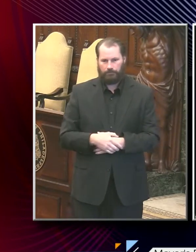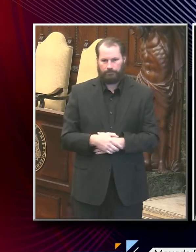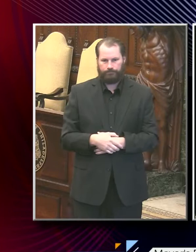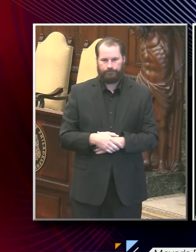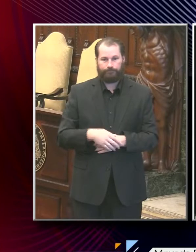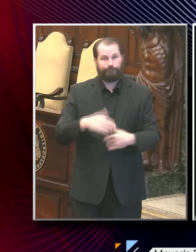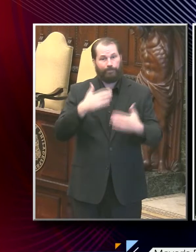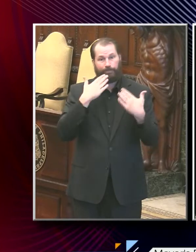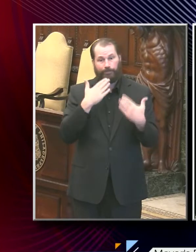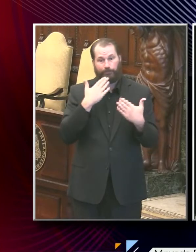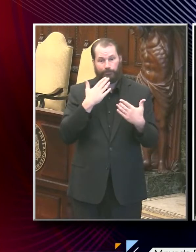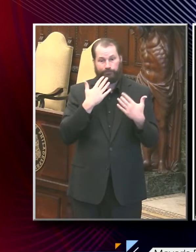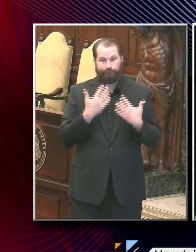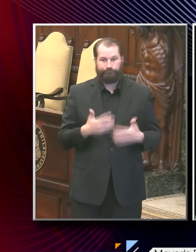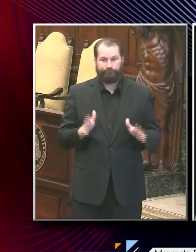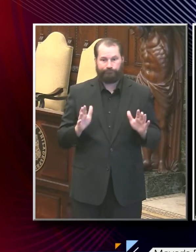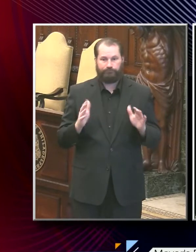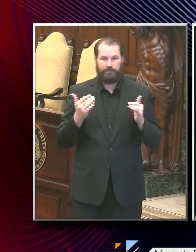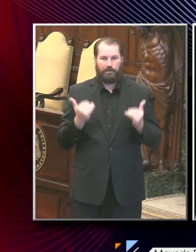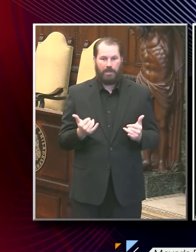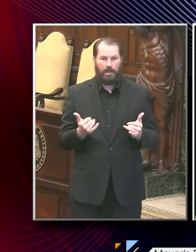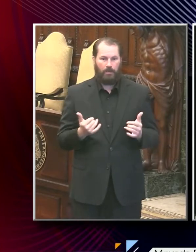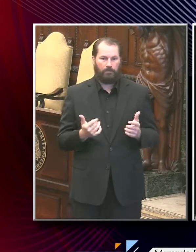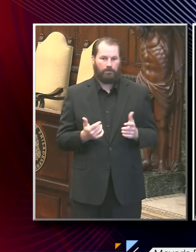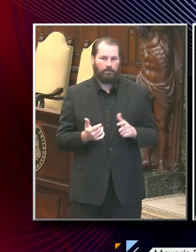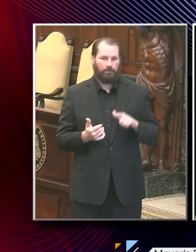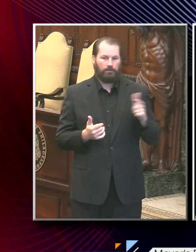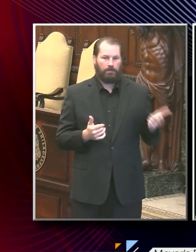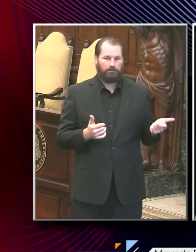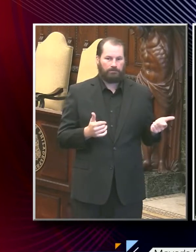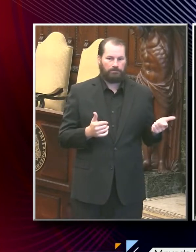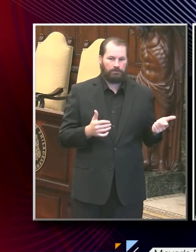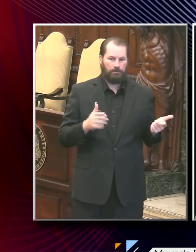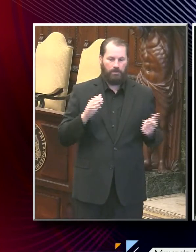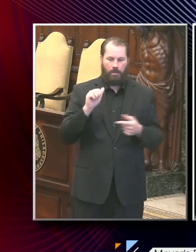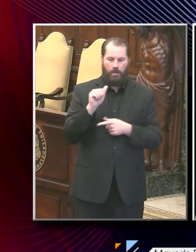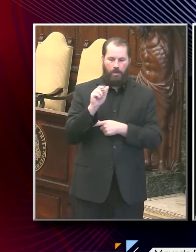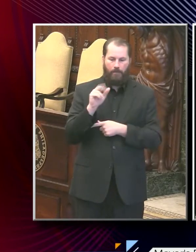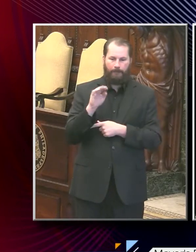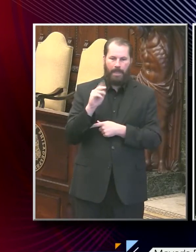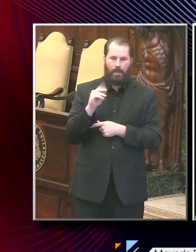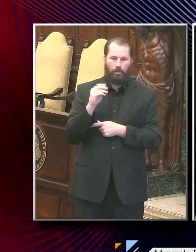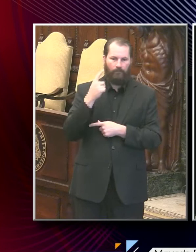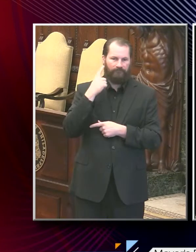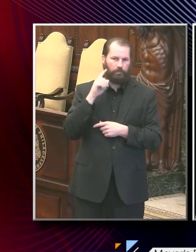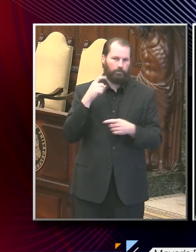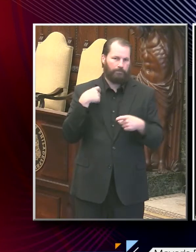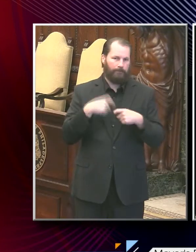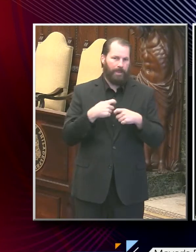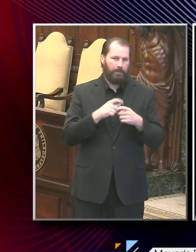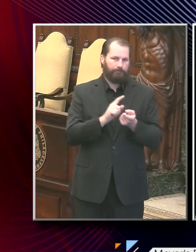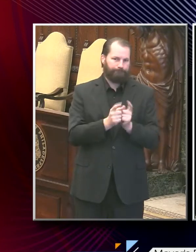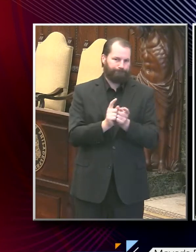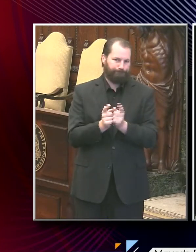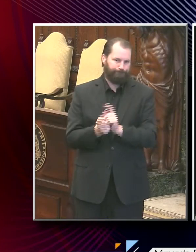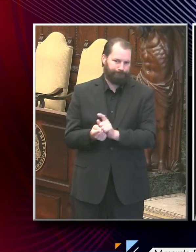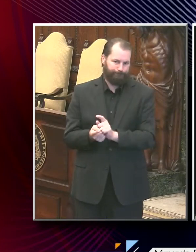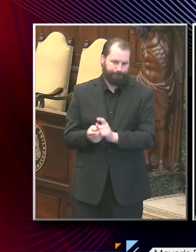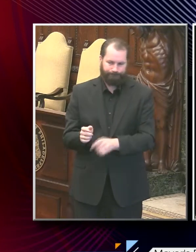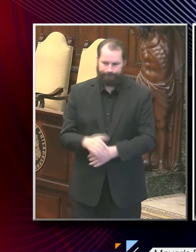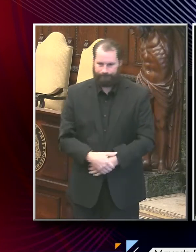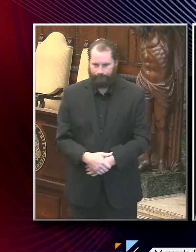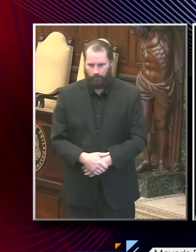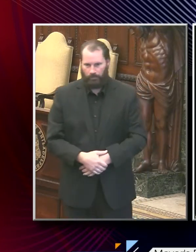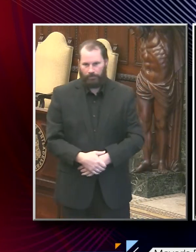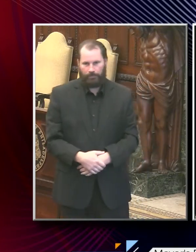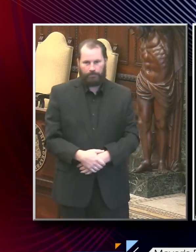Very good. Thank you, Dr. Farley. Now we go to Armando for the Spanish language translation of Dr. Farley's and Brian